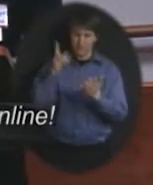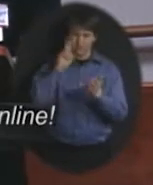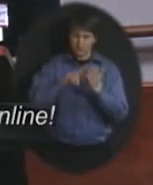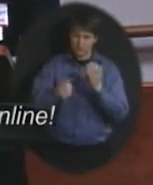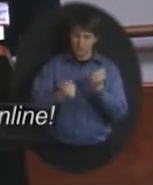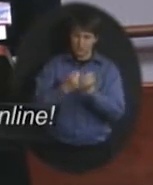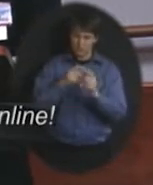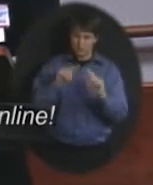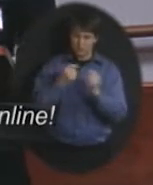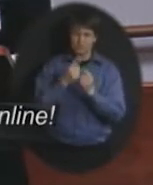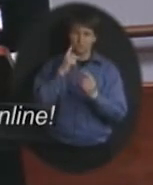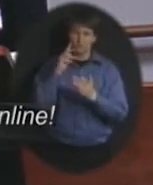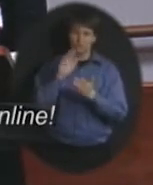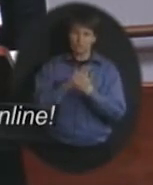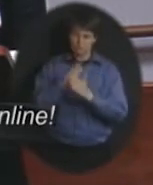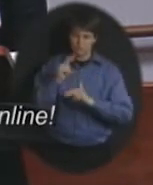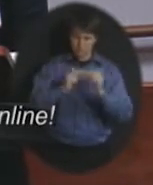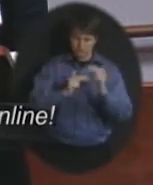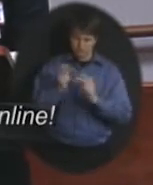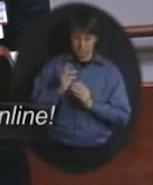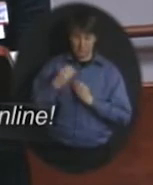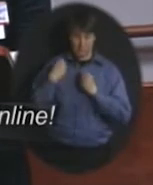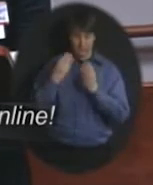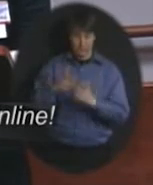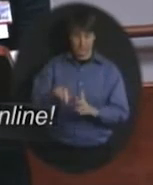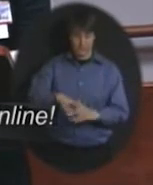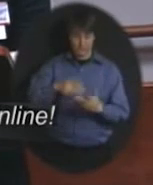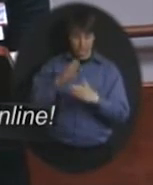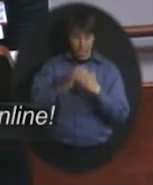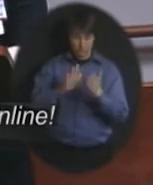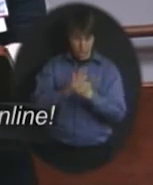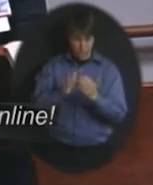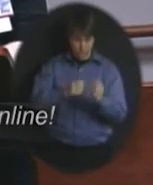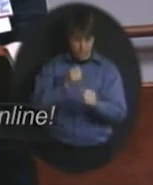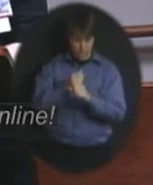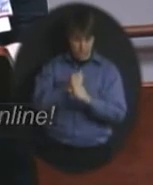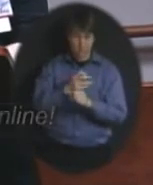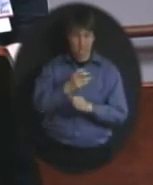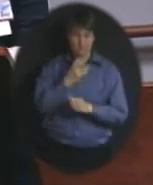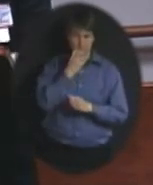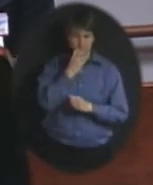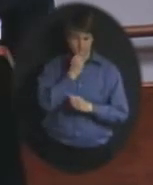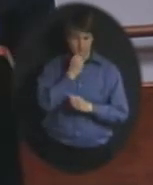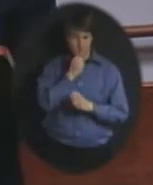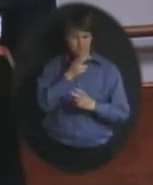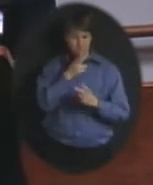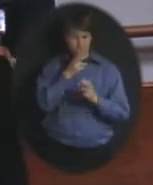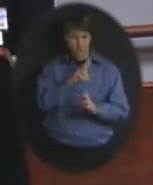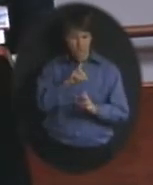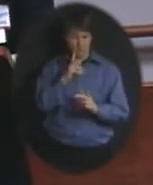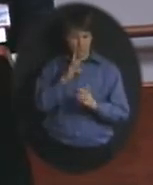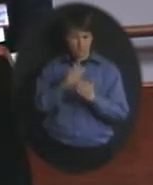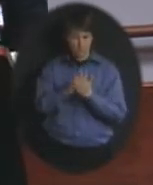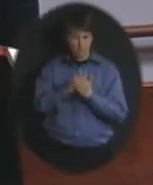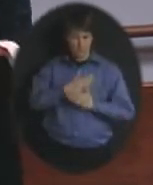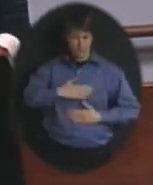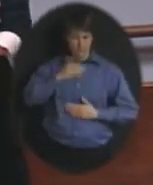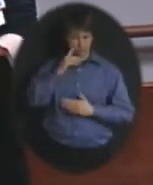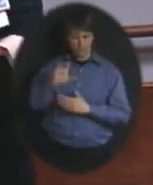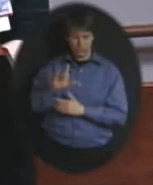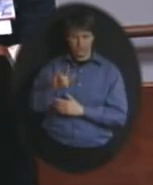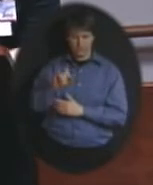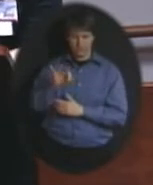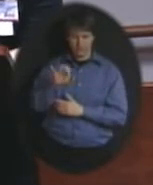support buildings. They provide this at the beginning of each school year, which has been a cherished token of appreciation for our classified staff. We